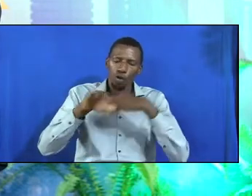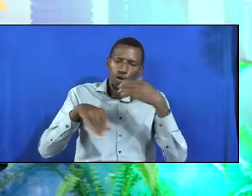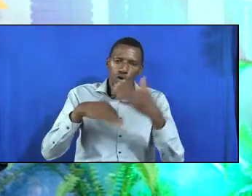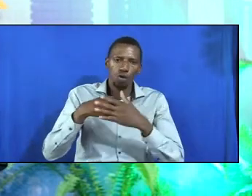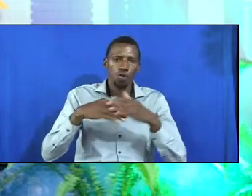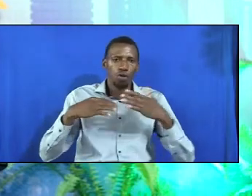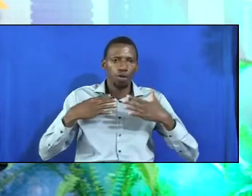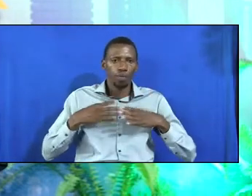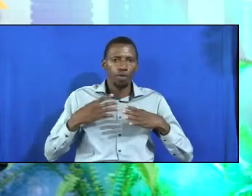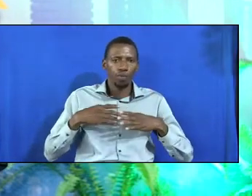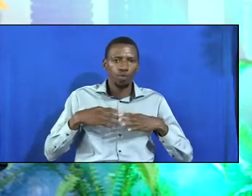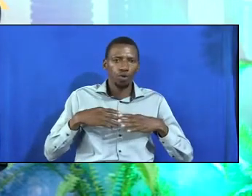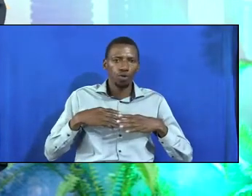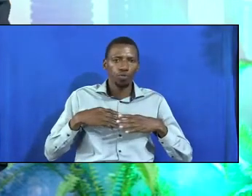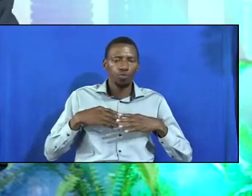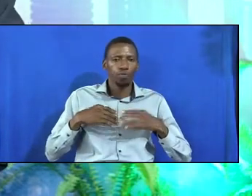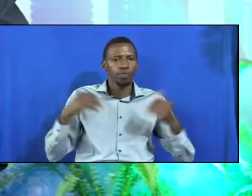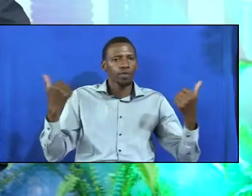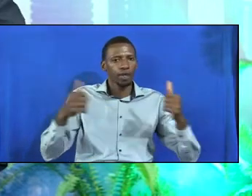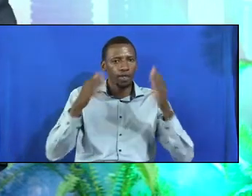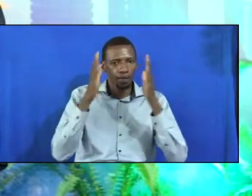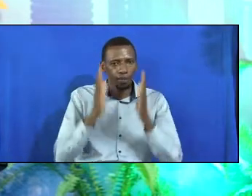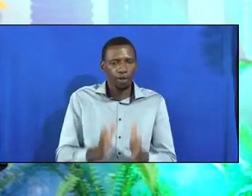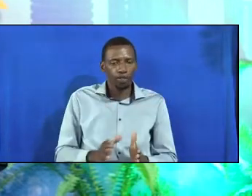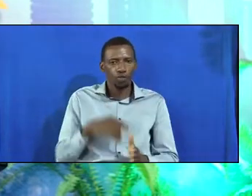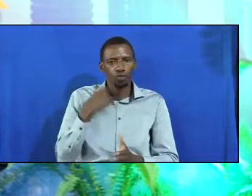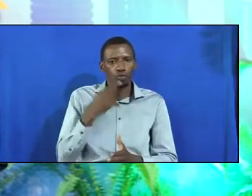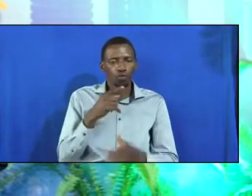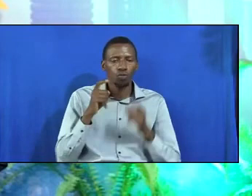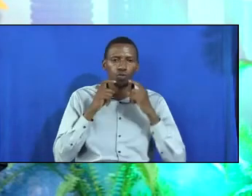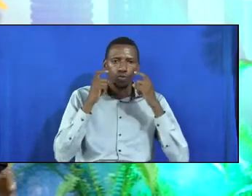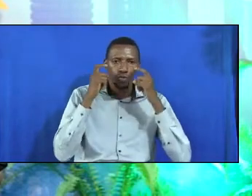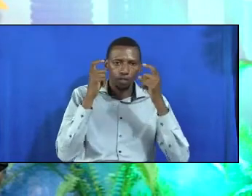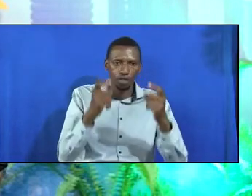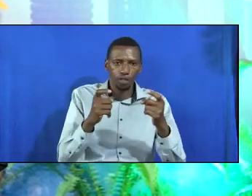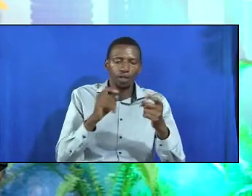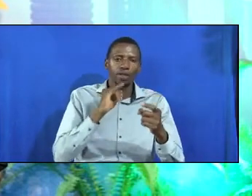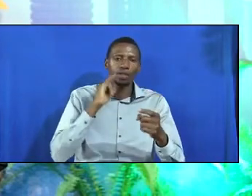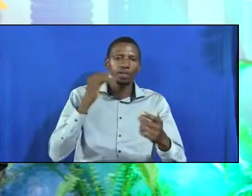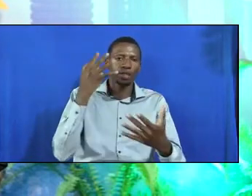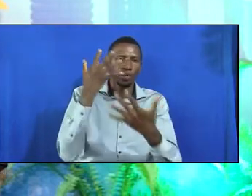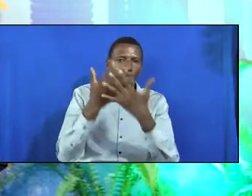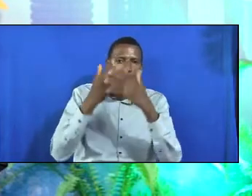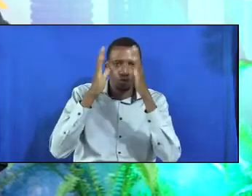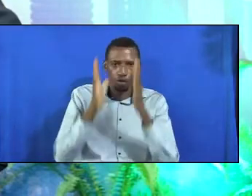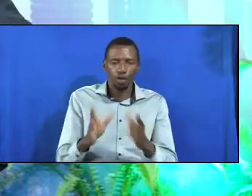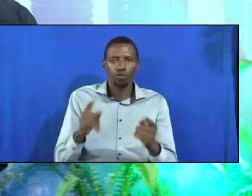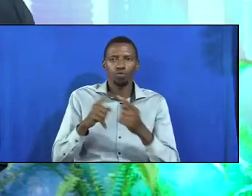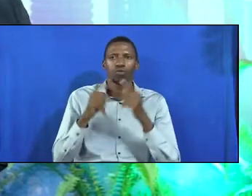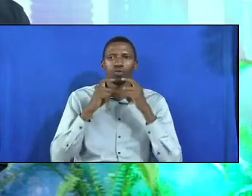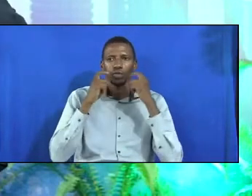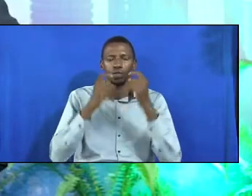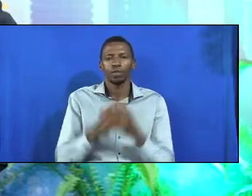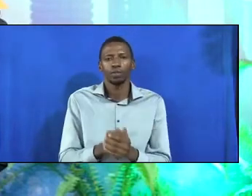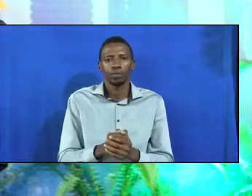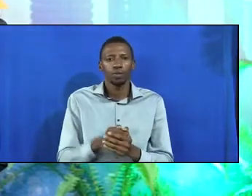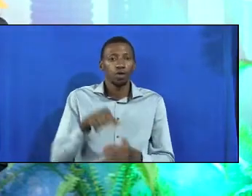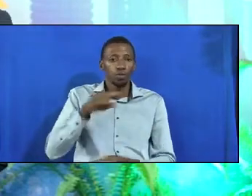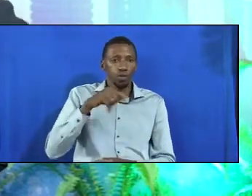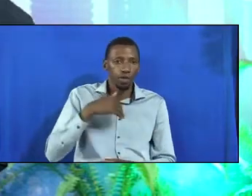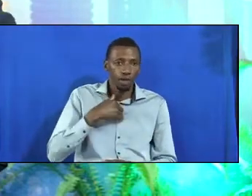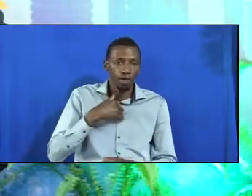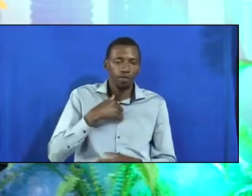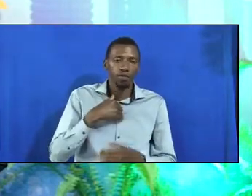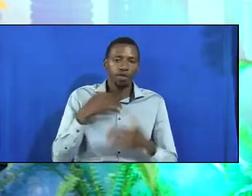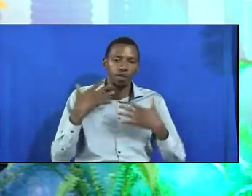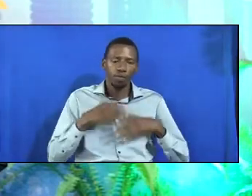to sin." This is the most terrible prison we can ever have in the world. We have people who drink,